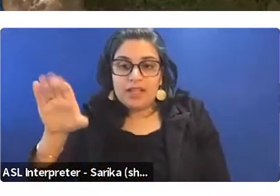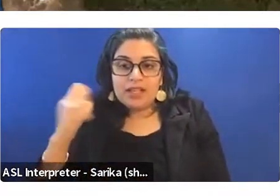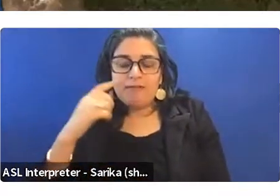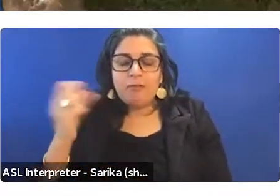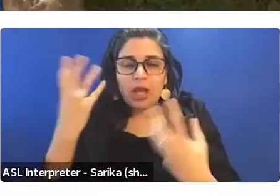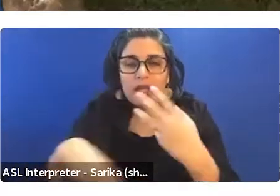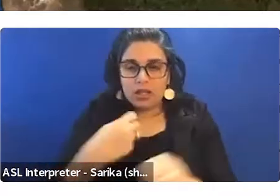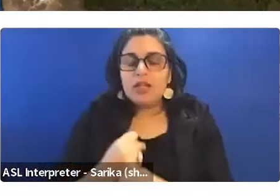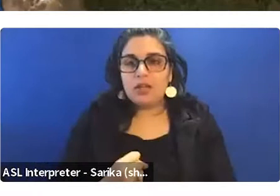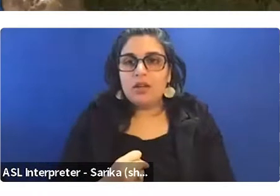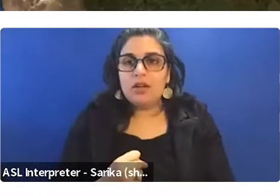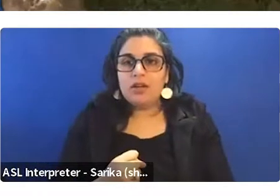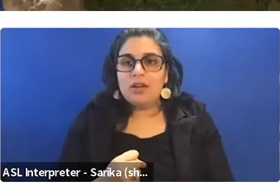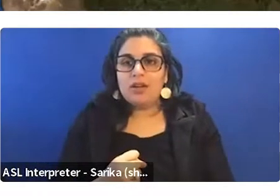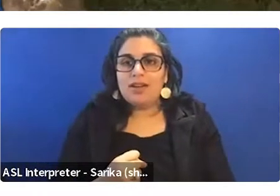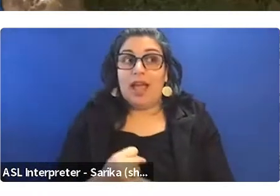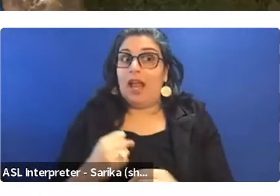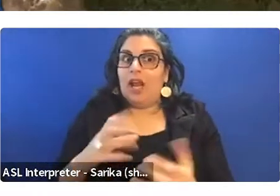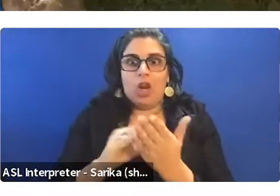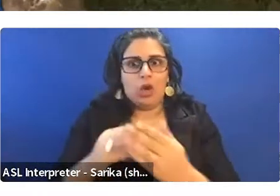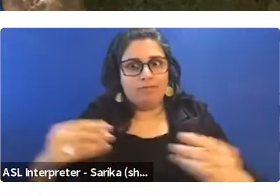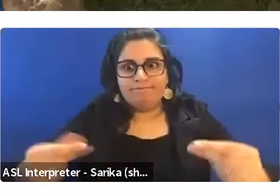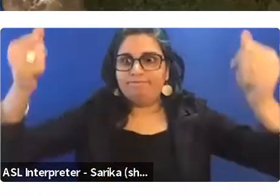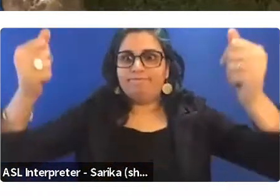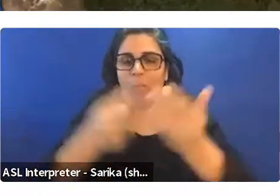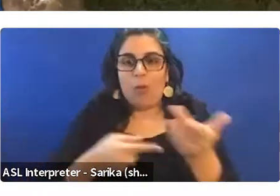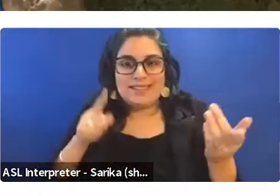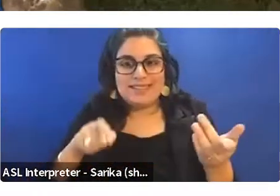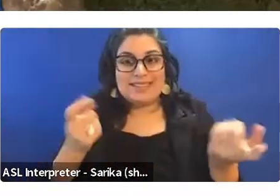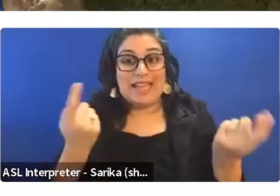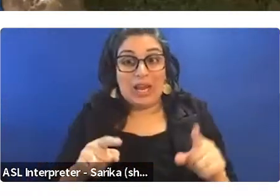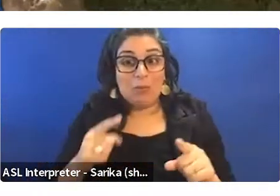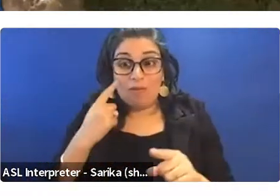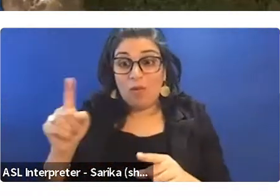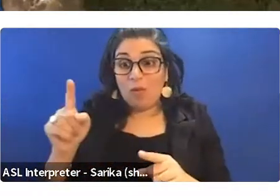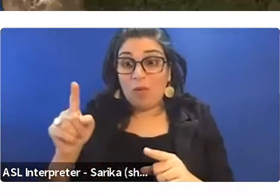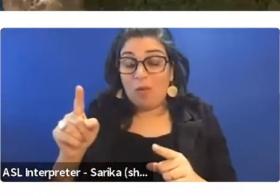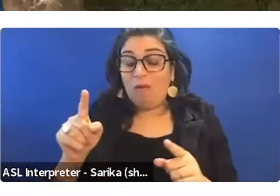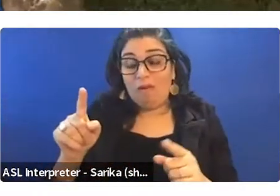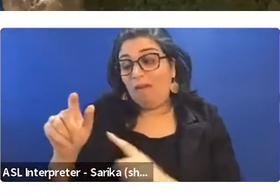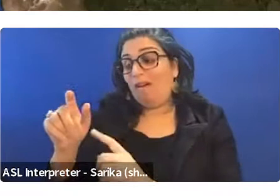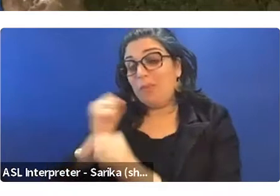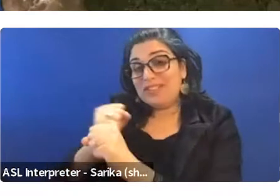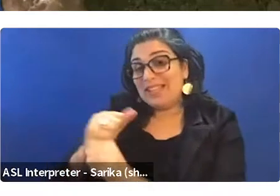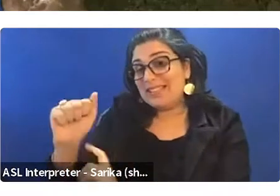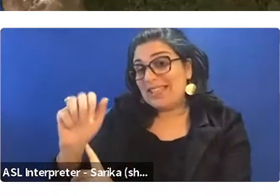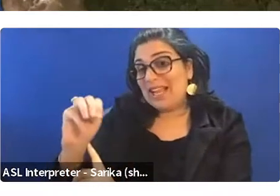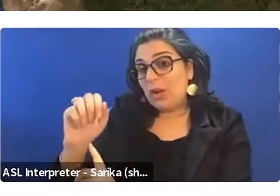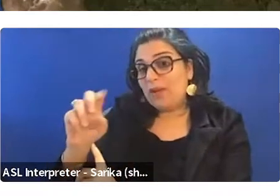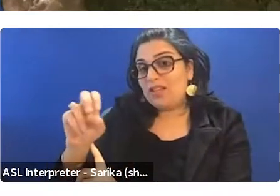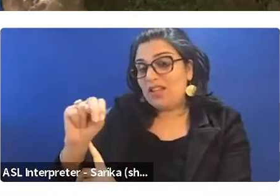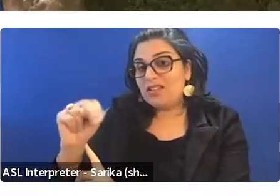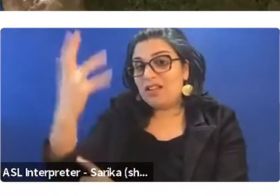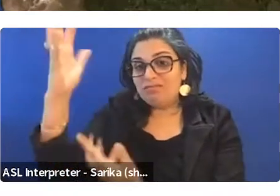had a big crash course in what needs to happen for the Amazon to be protected. And this is